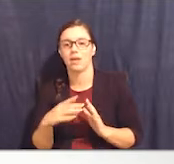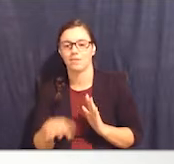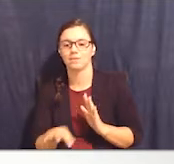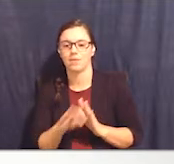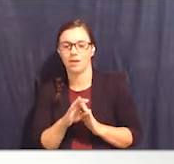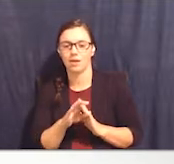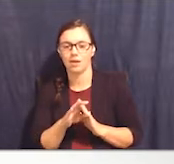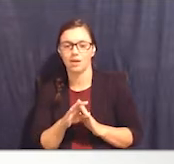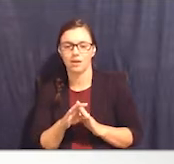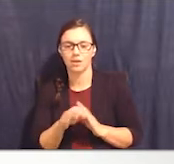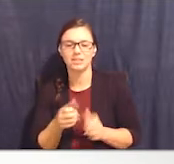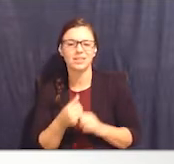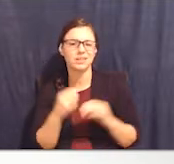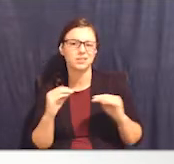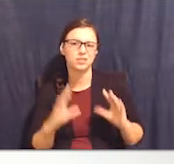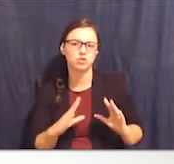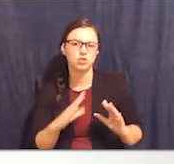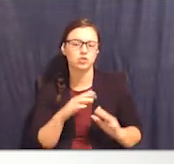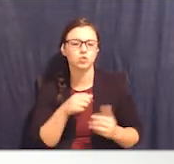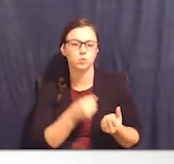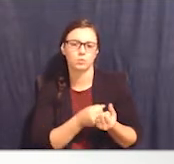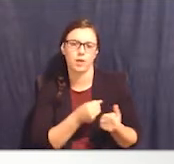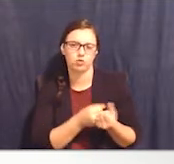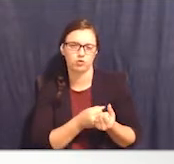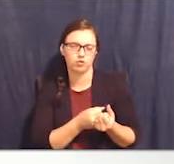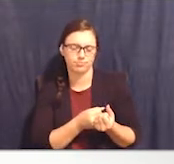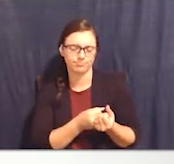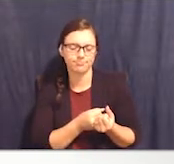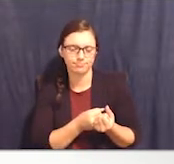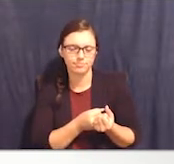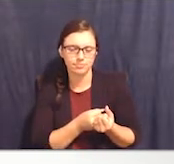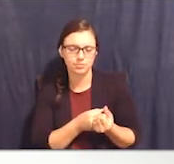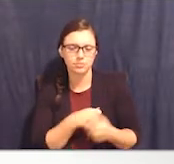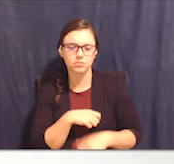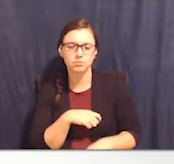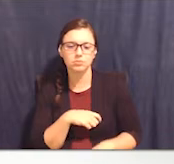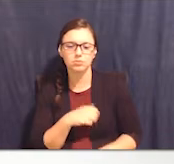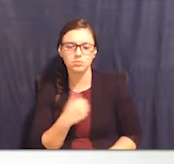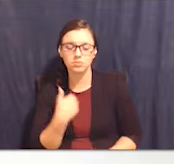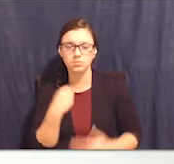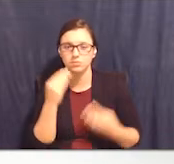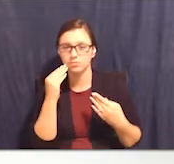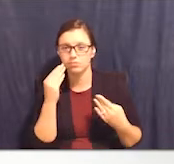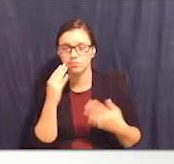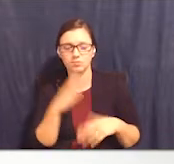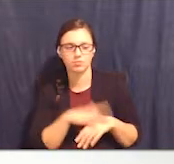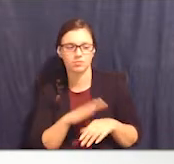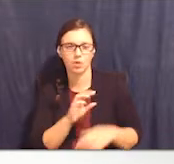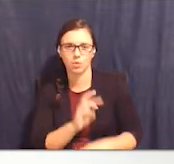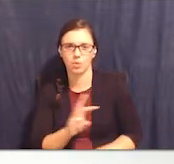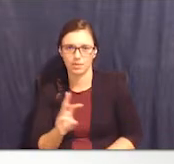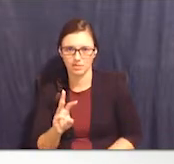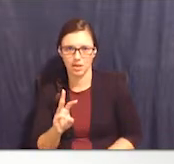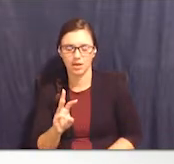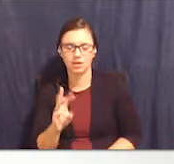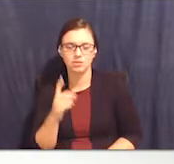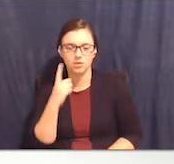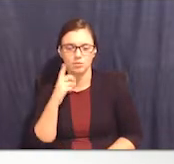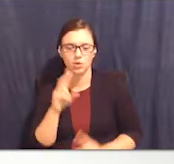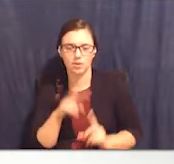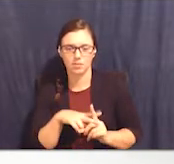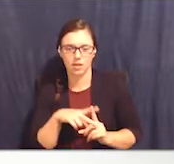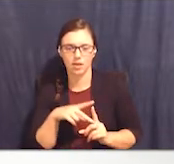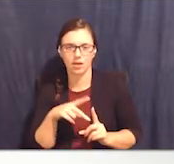can participate in sports, you can do that too. Now, check your policies in your